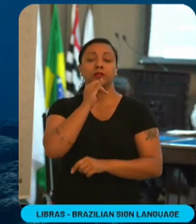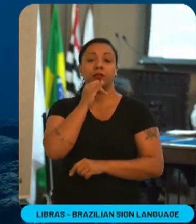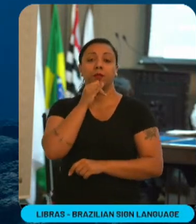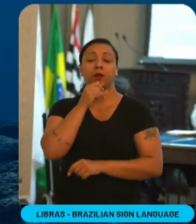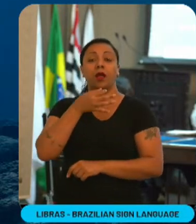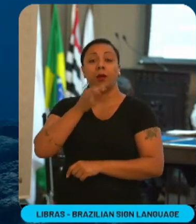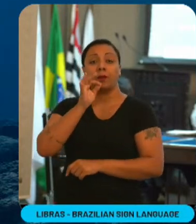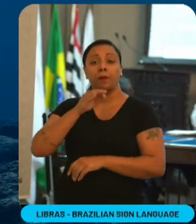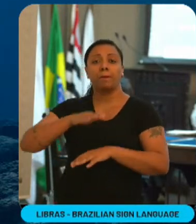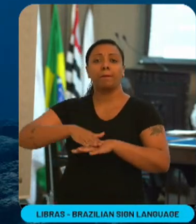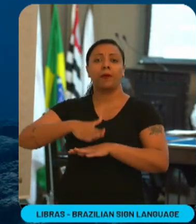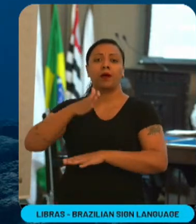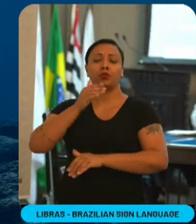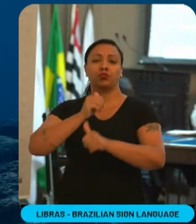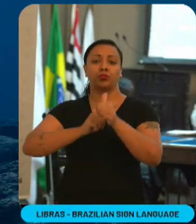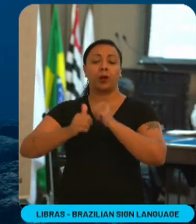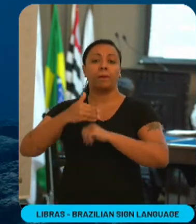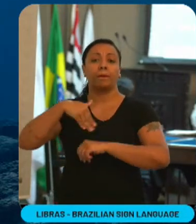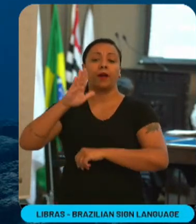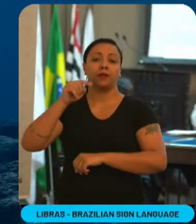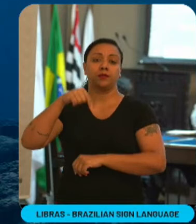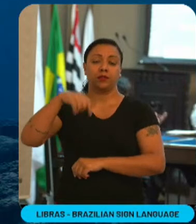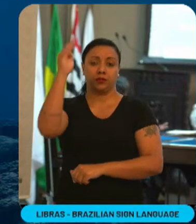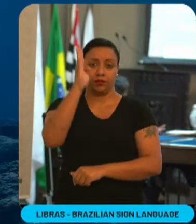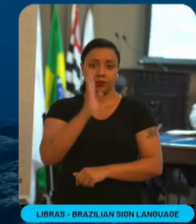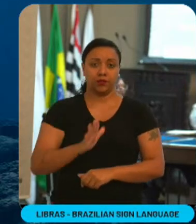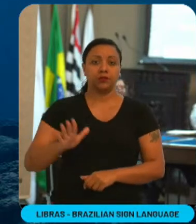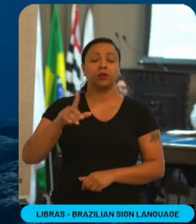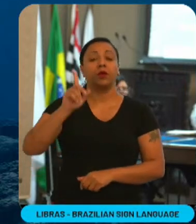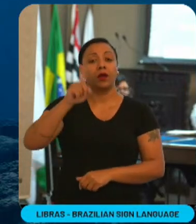because they all affect the most consumed